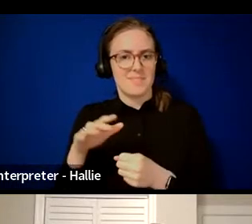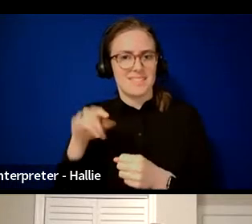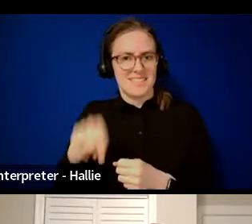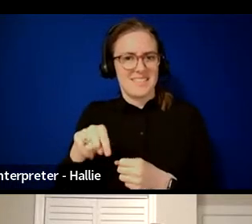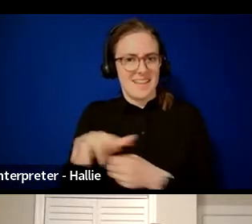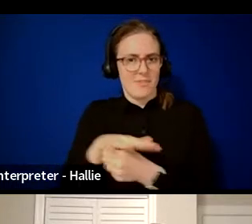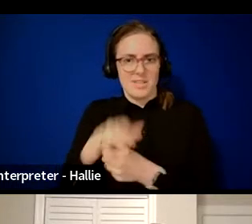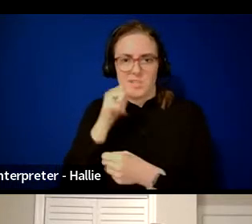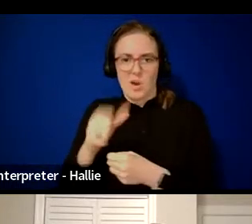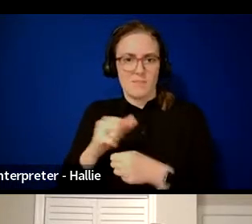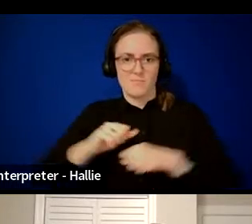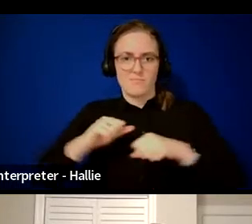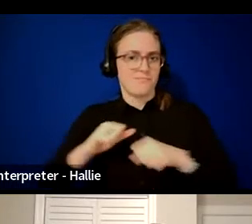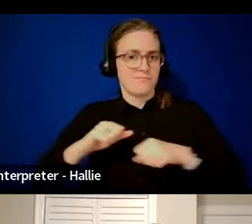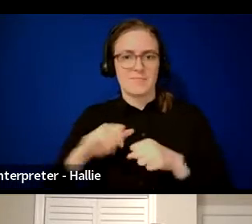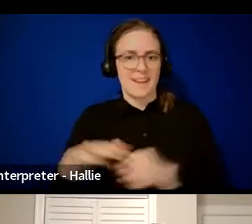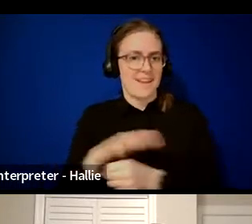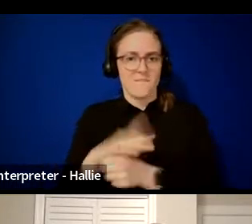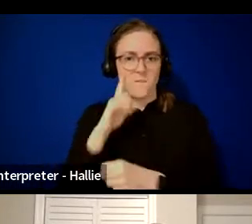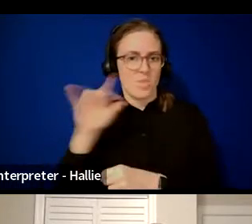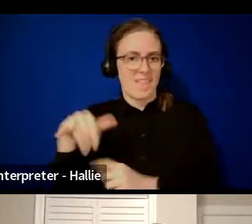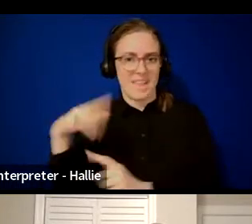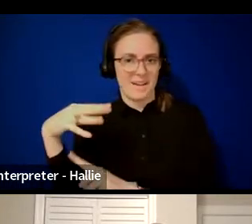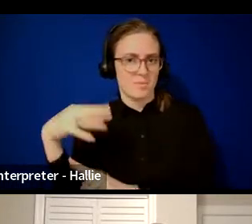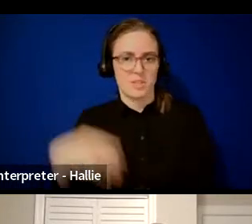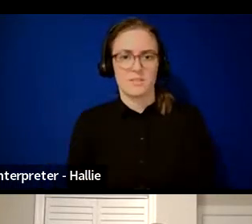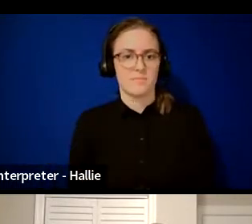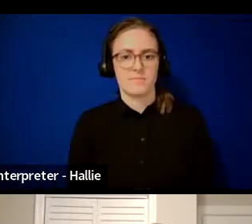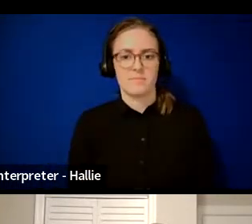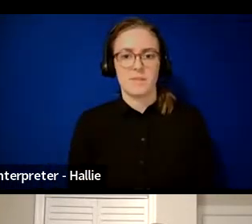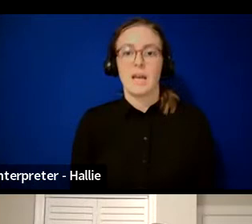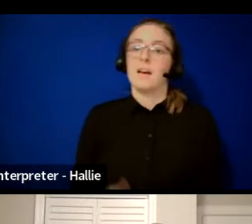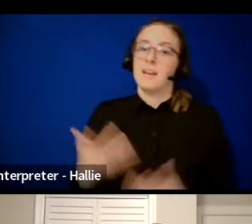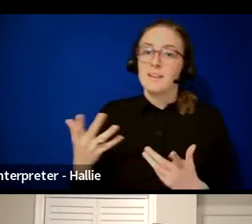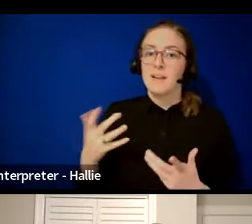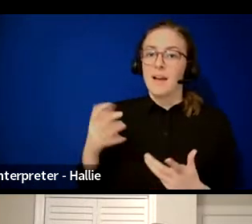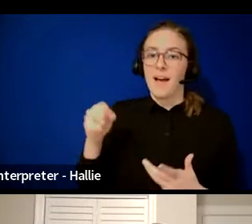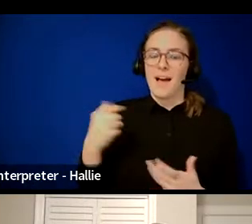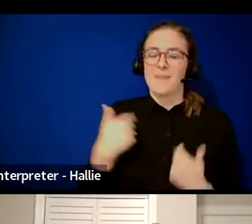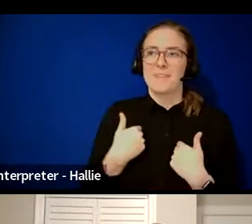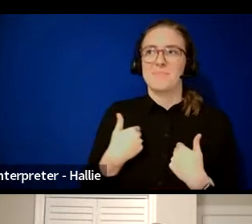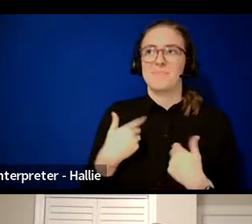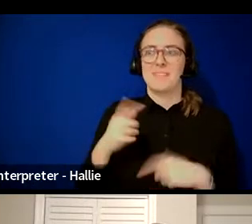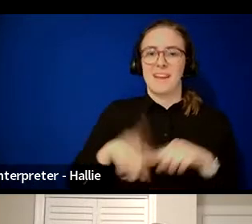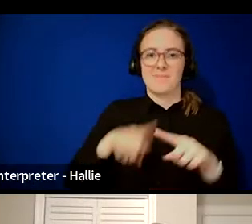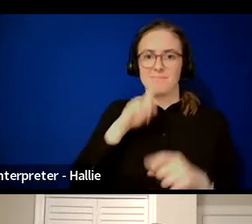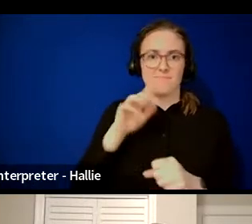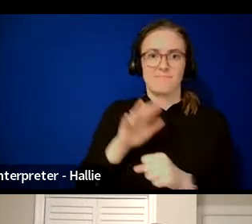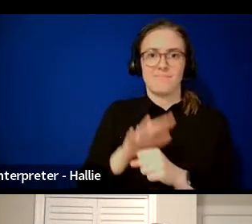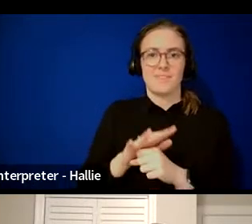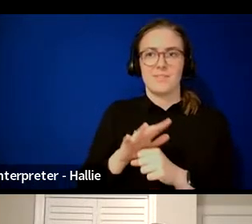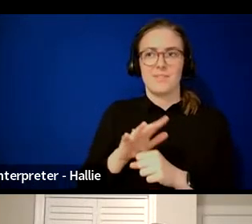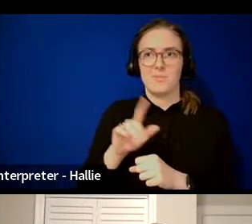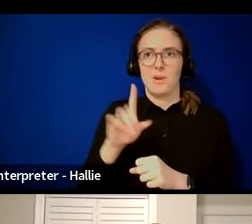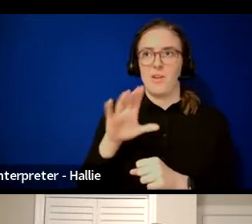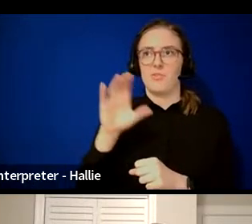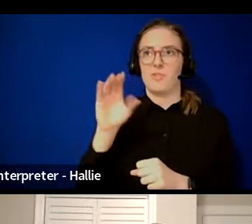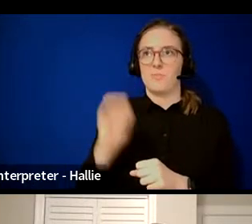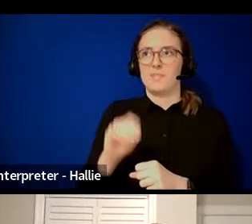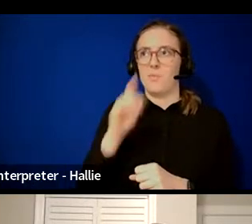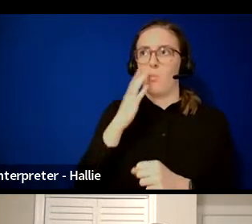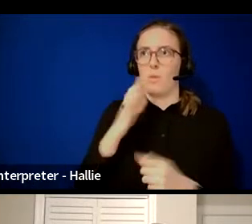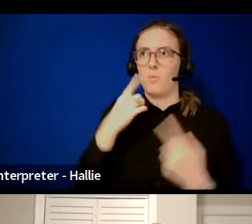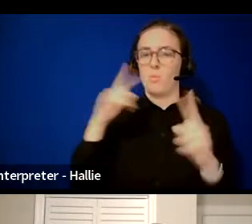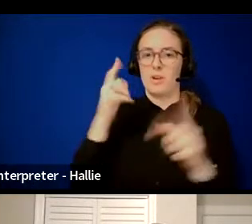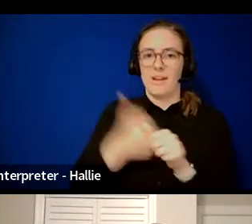Yeah, I'm it's never going to be 100%. But and I understand. I've driven down that street. I know how